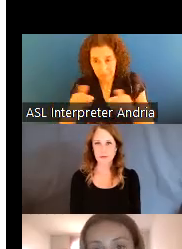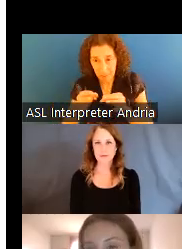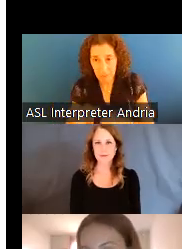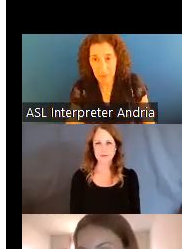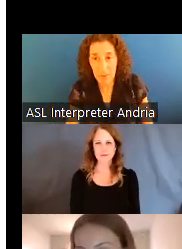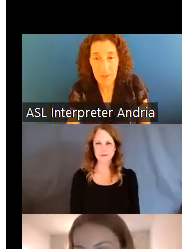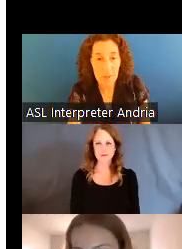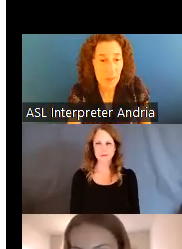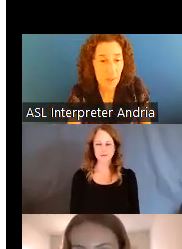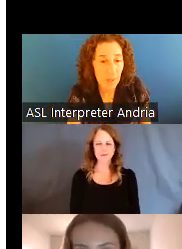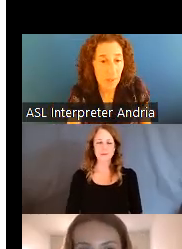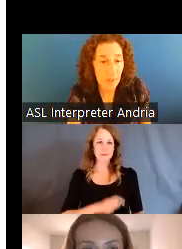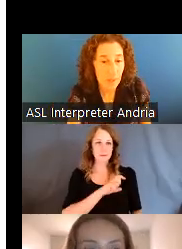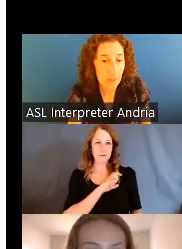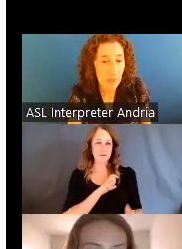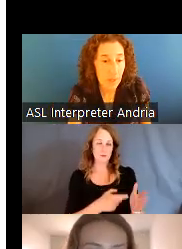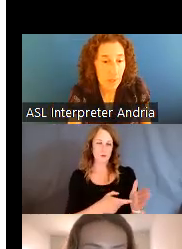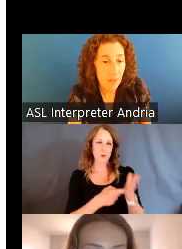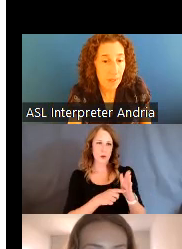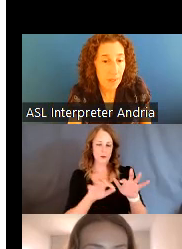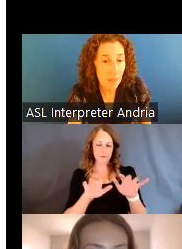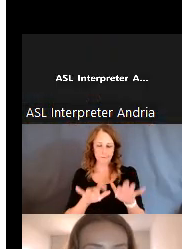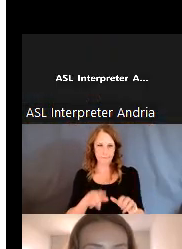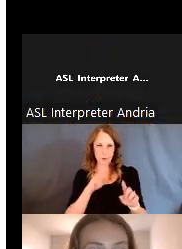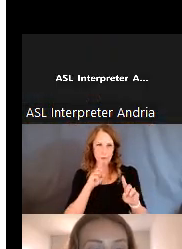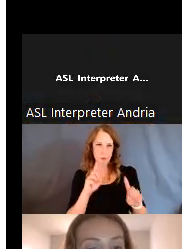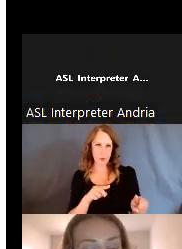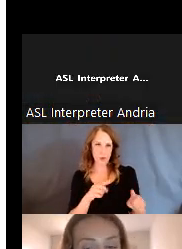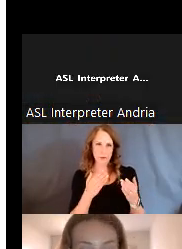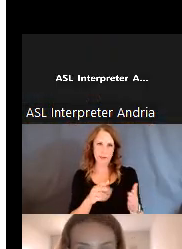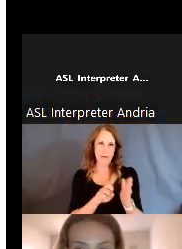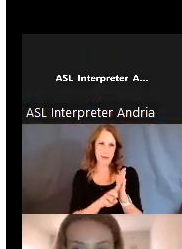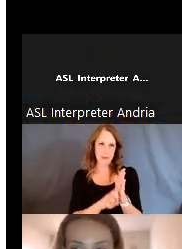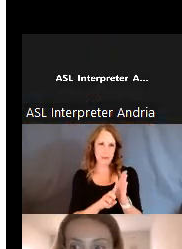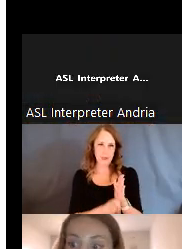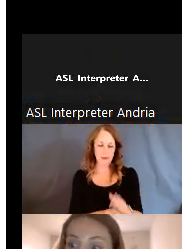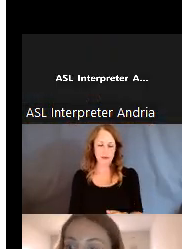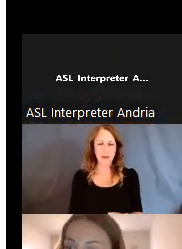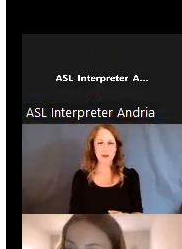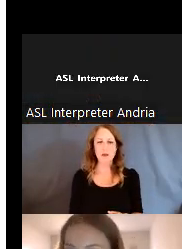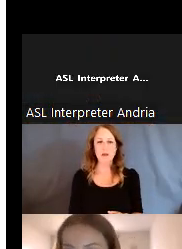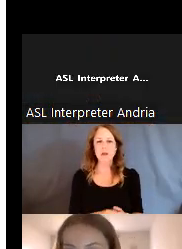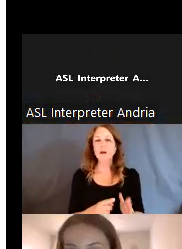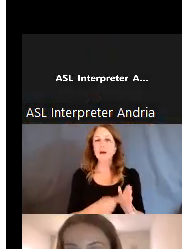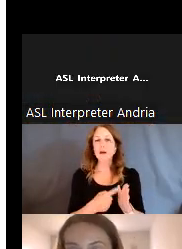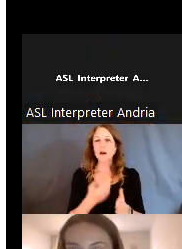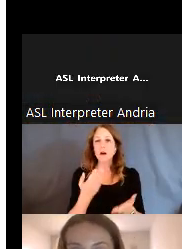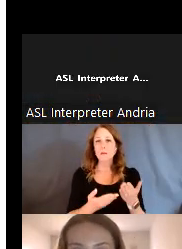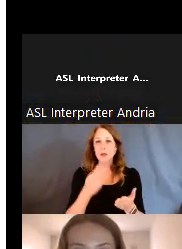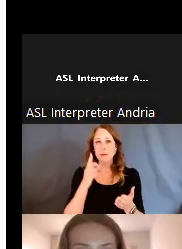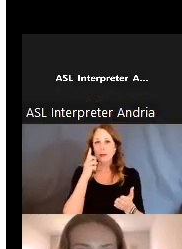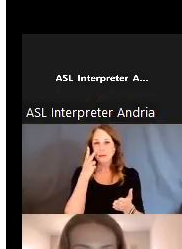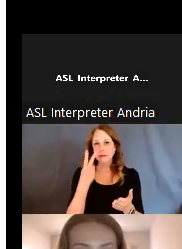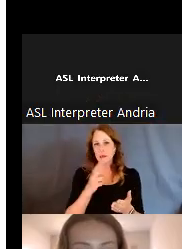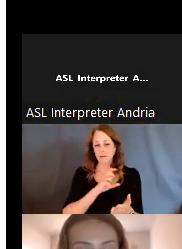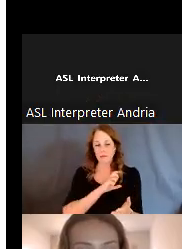required to take that report and investigate. You might also see law enforcement receive a